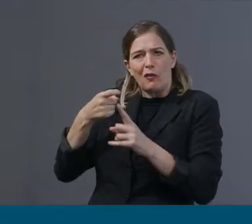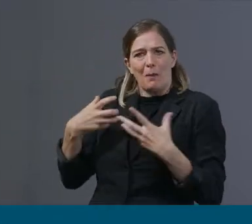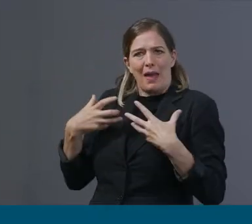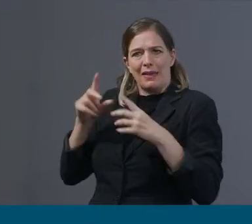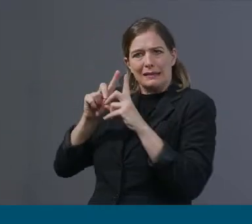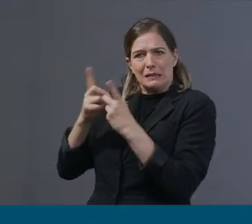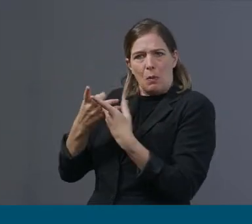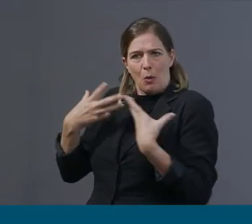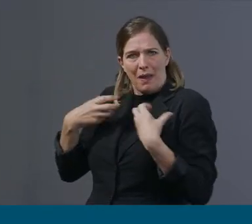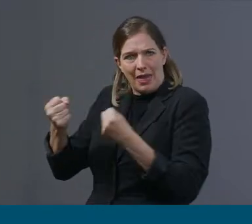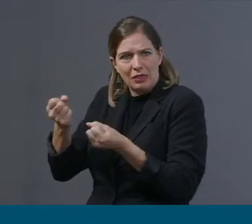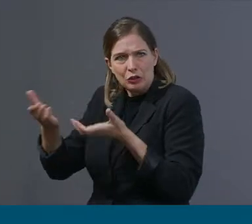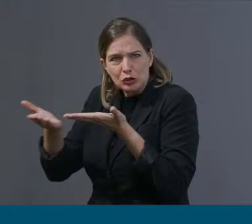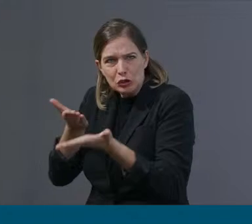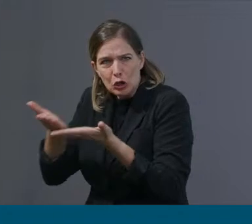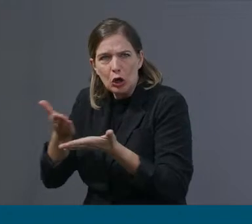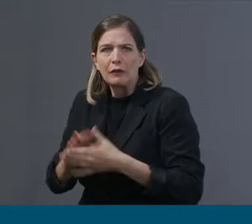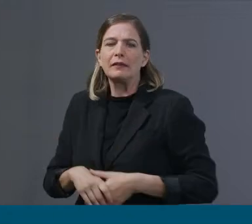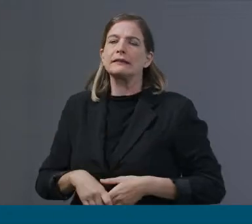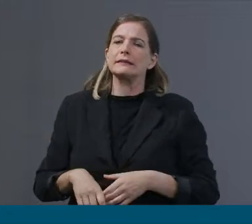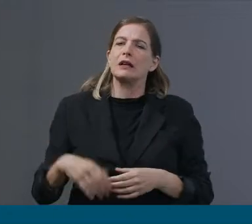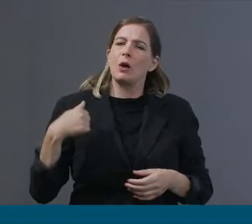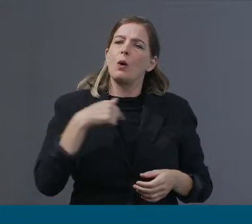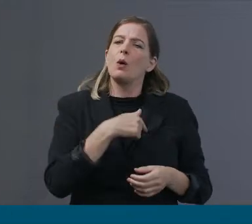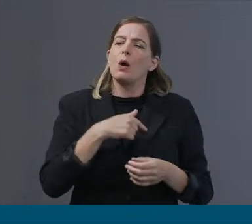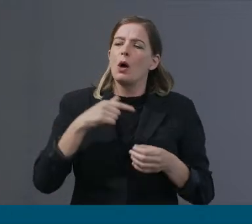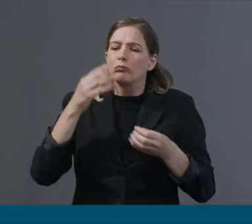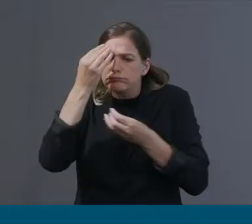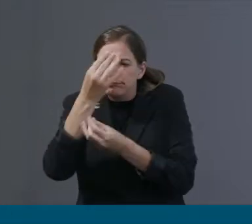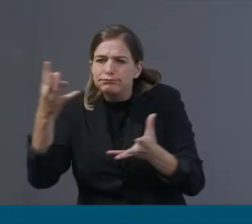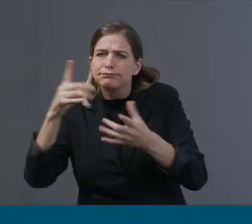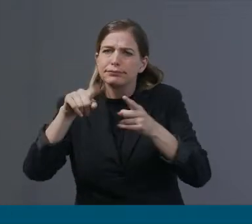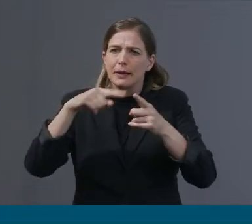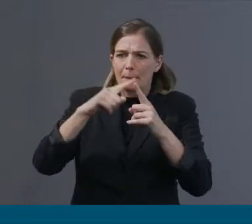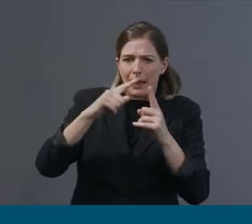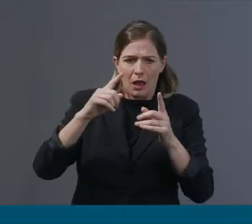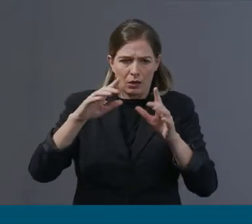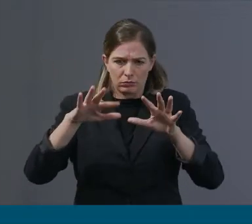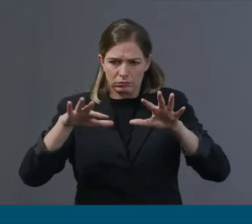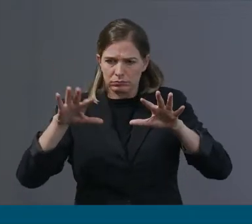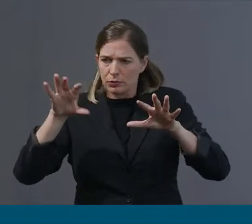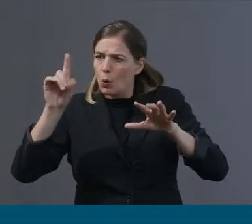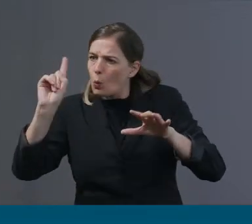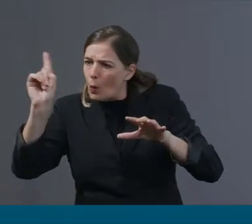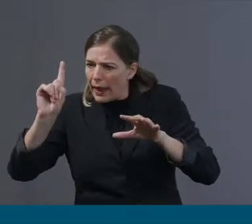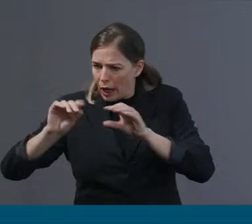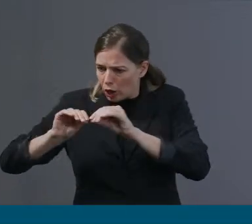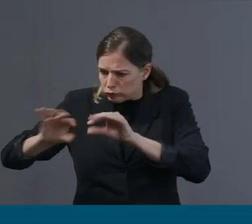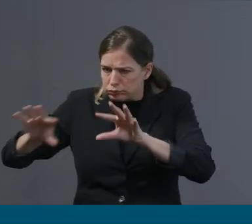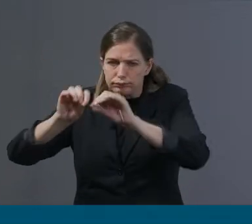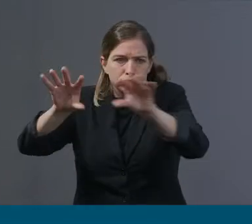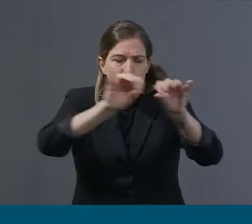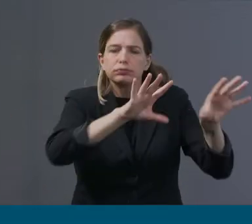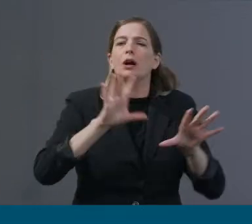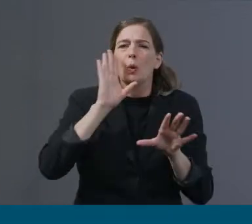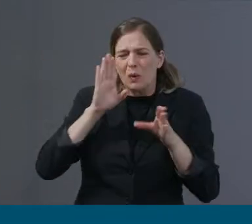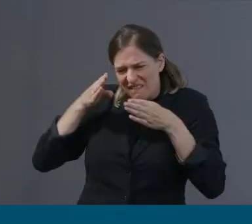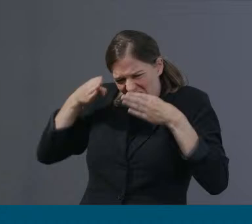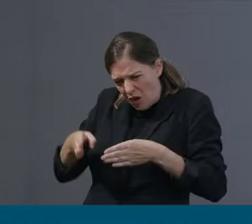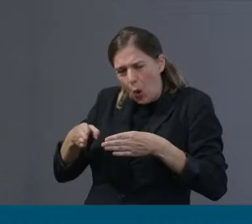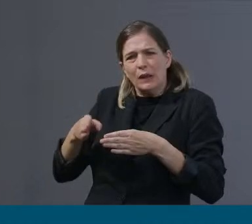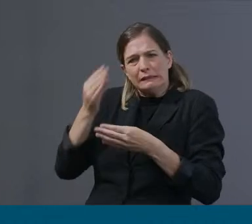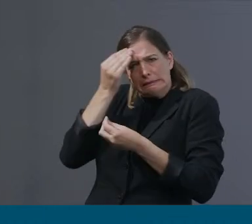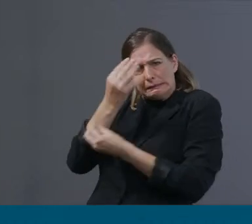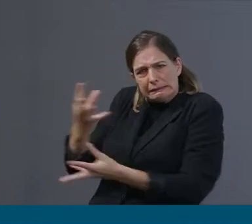their geography, and this gives us the ability to target hotspots. We'll continue to focus on